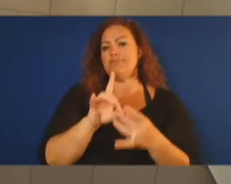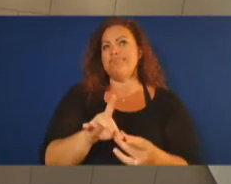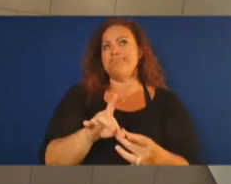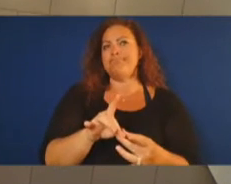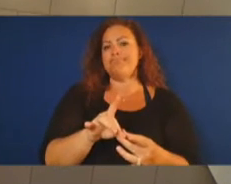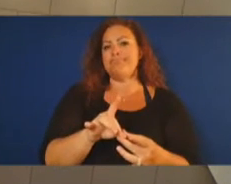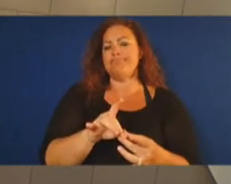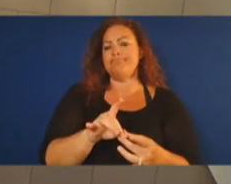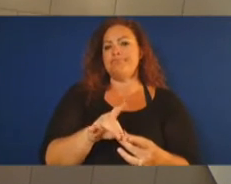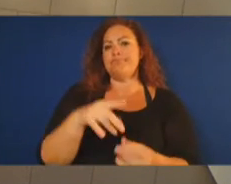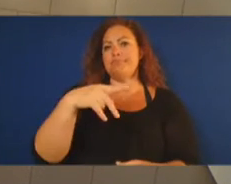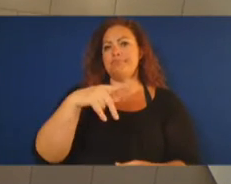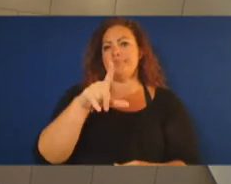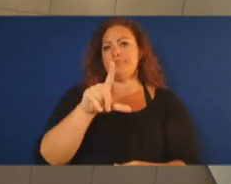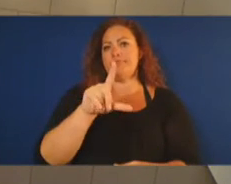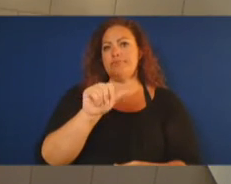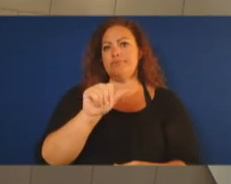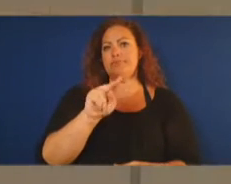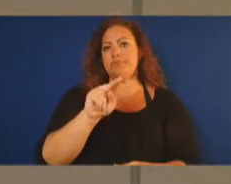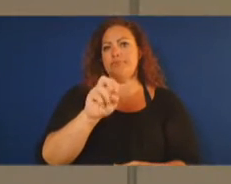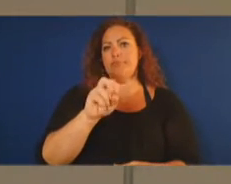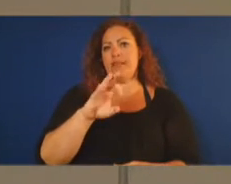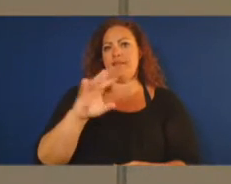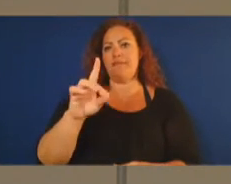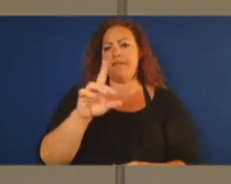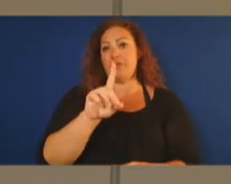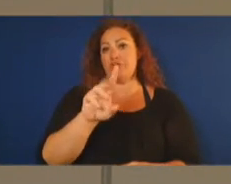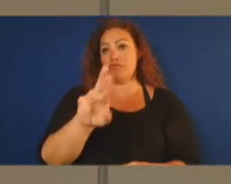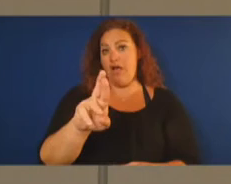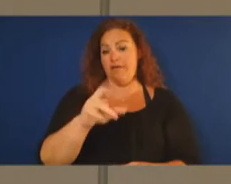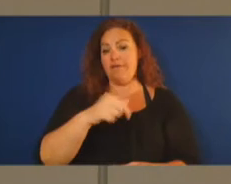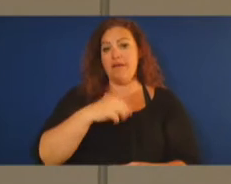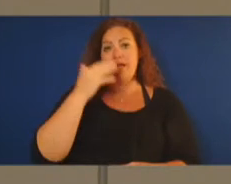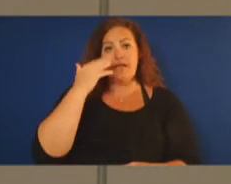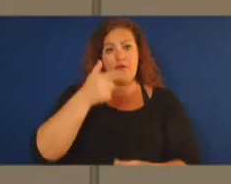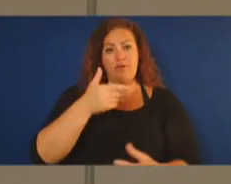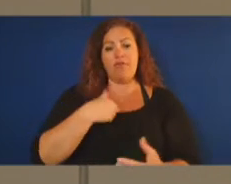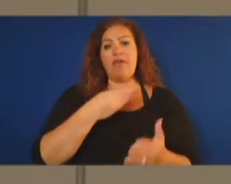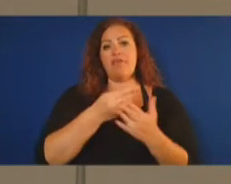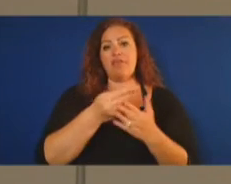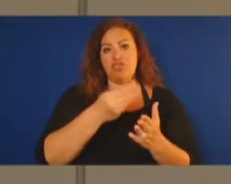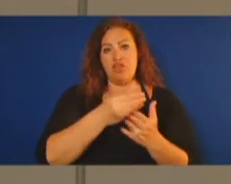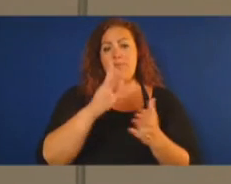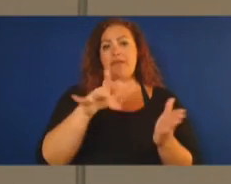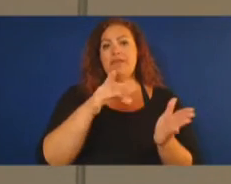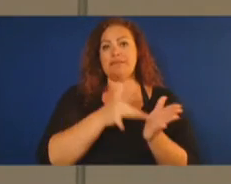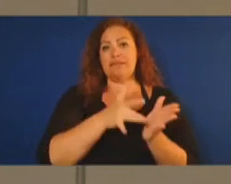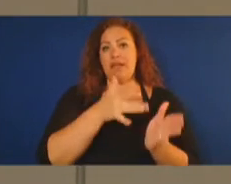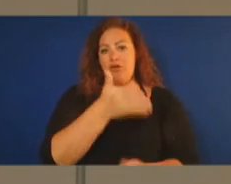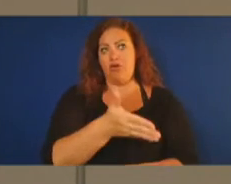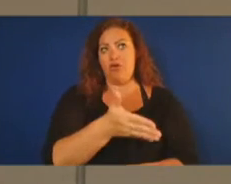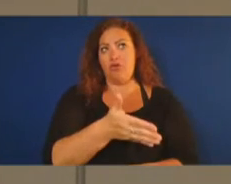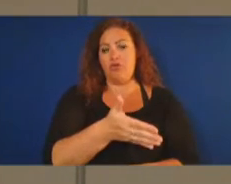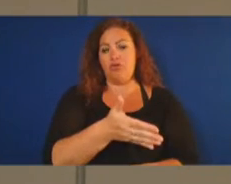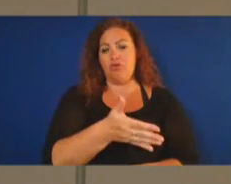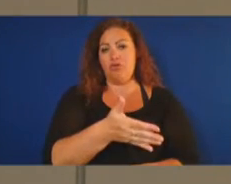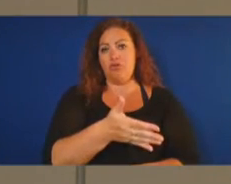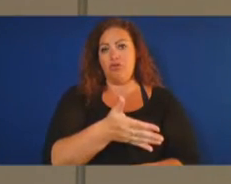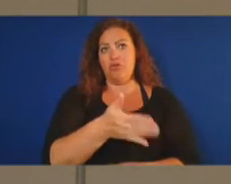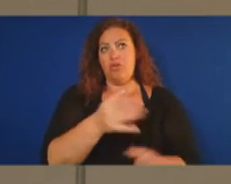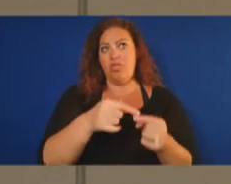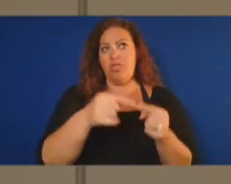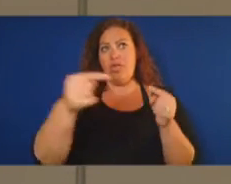Field Drive um and I know that there's a shopping center um on the opposite